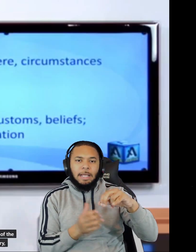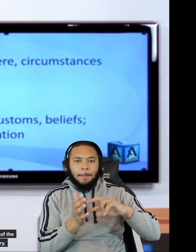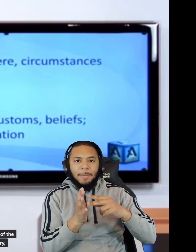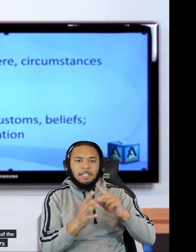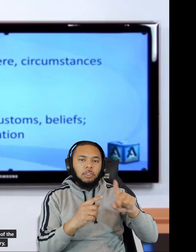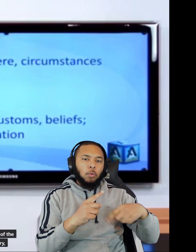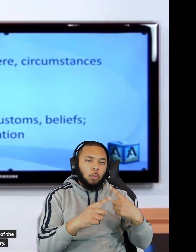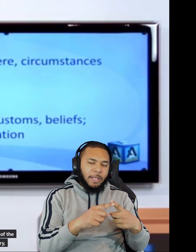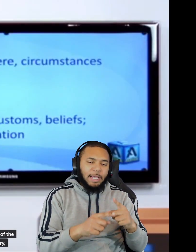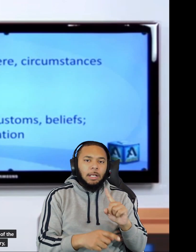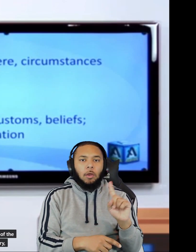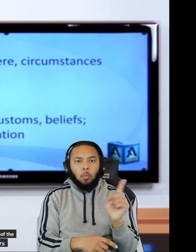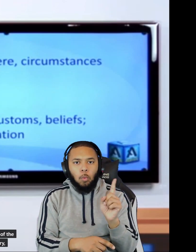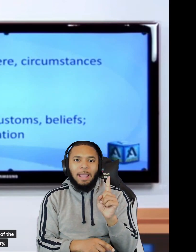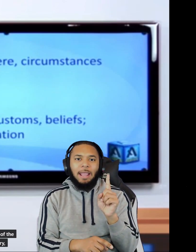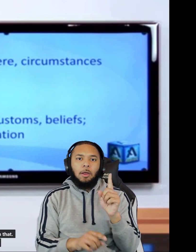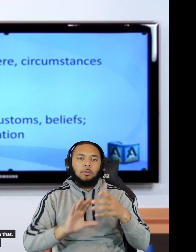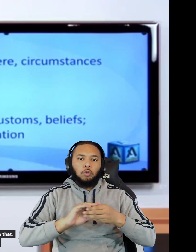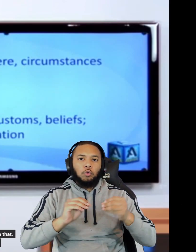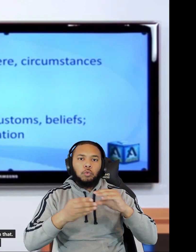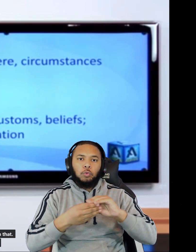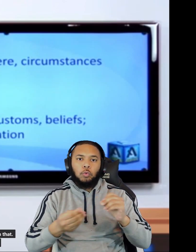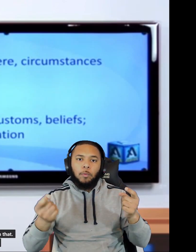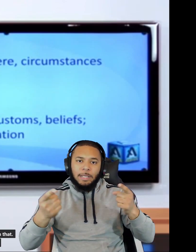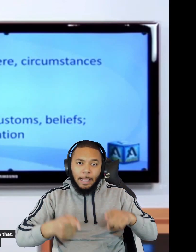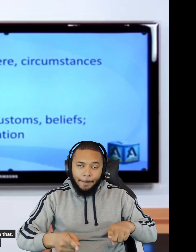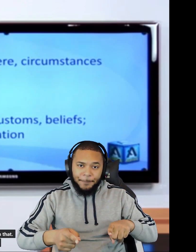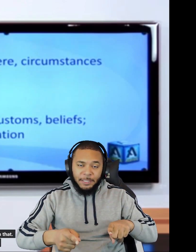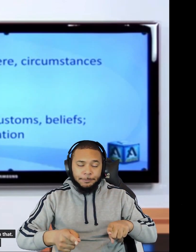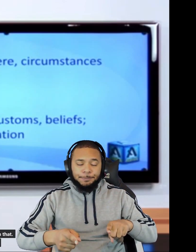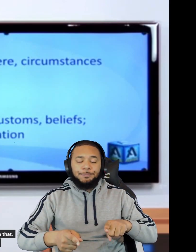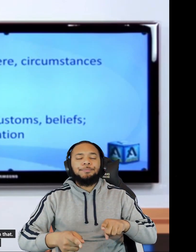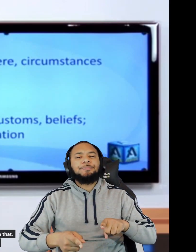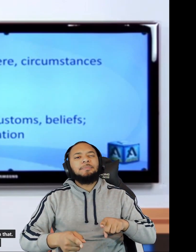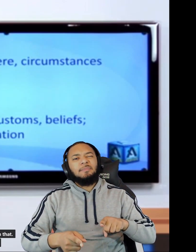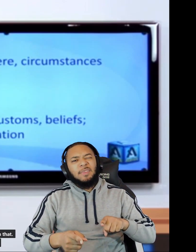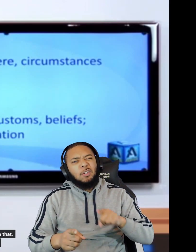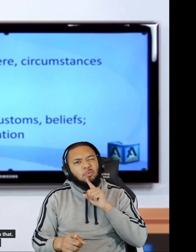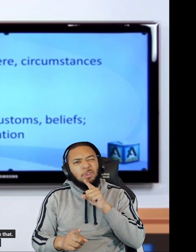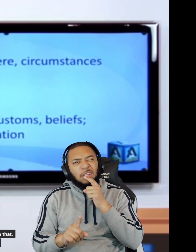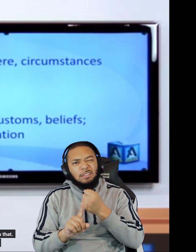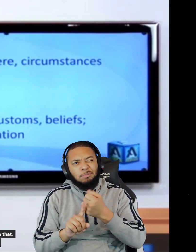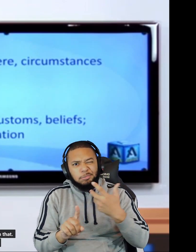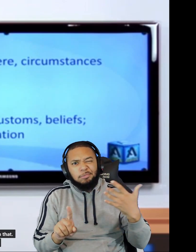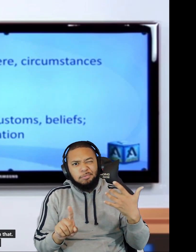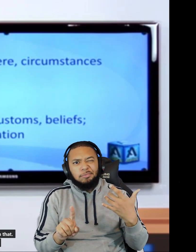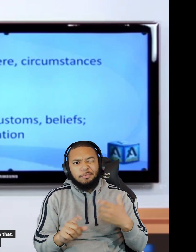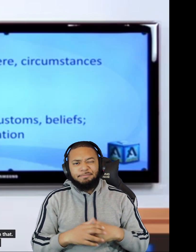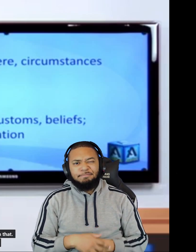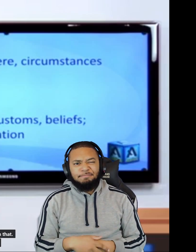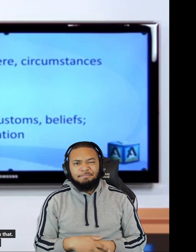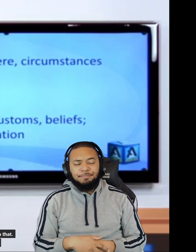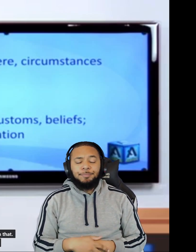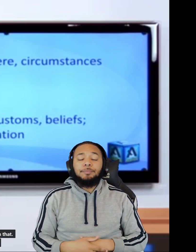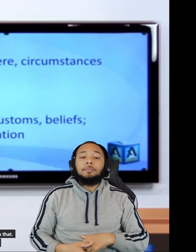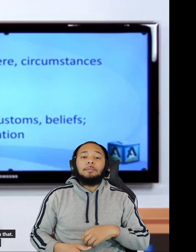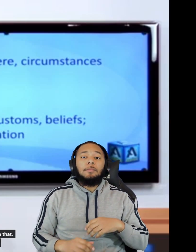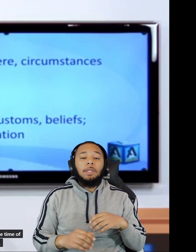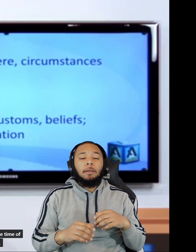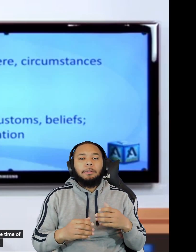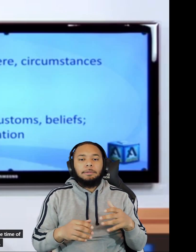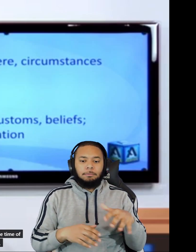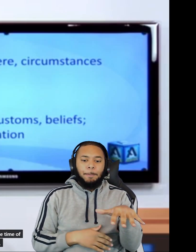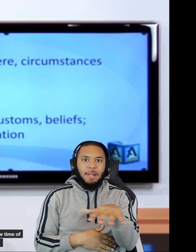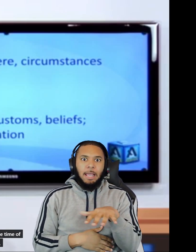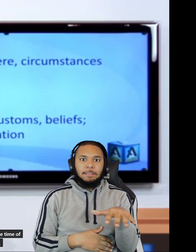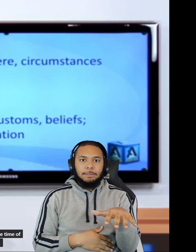the circumstances of a story, there is a lot more to it than that. The place is obvious,